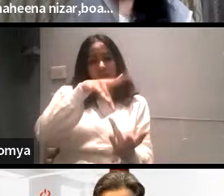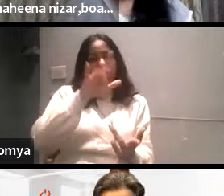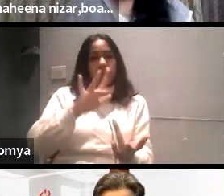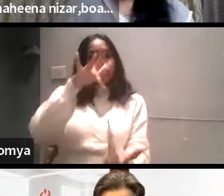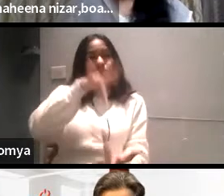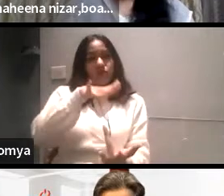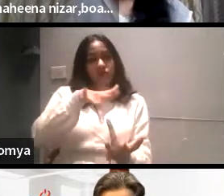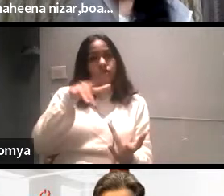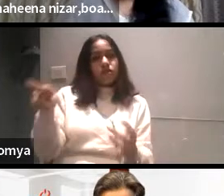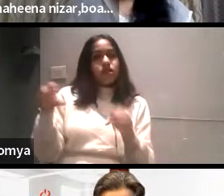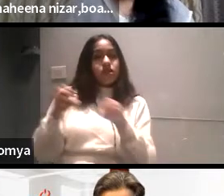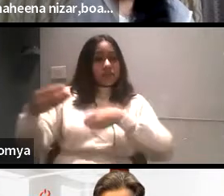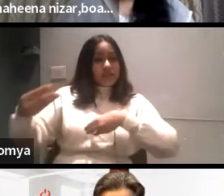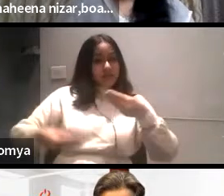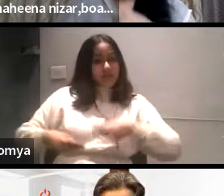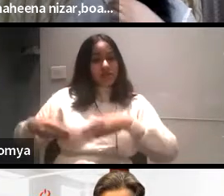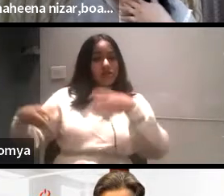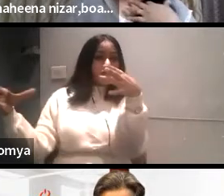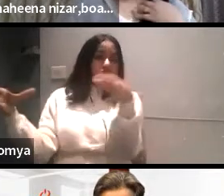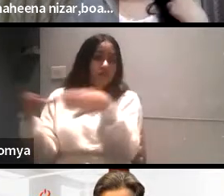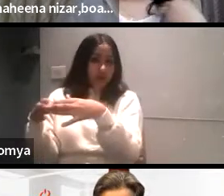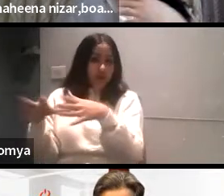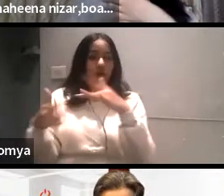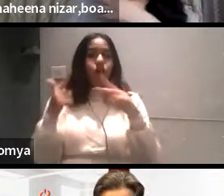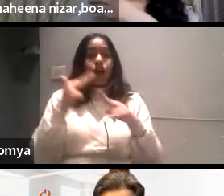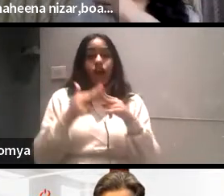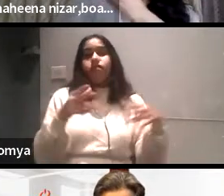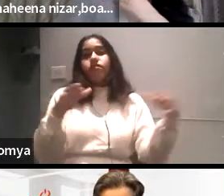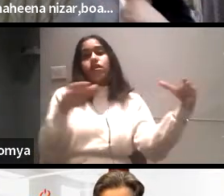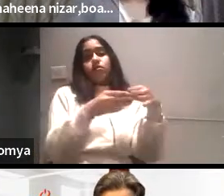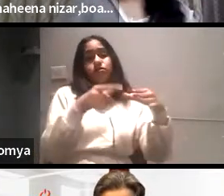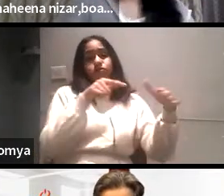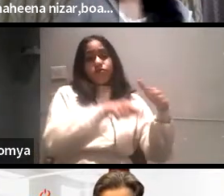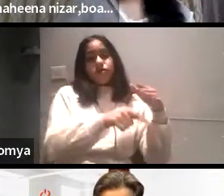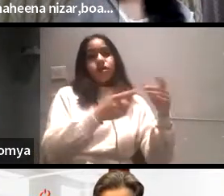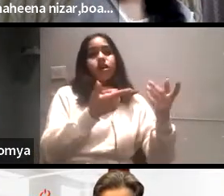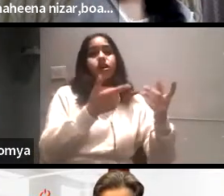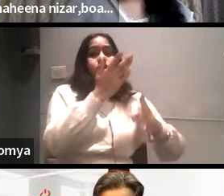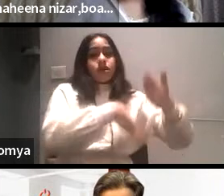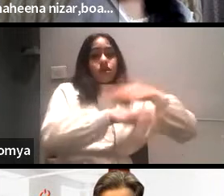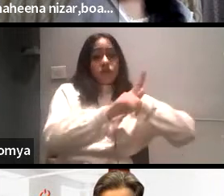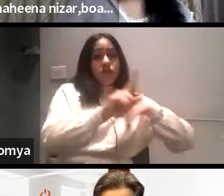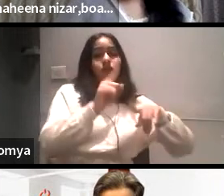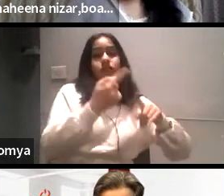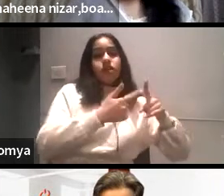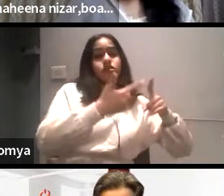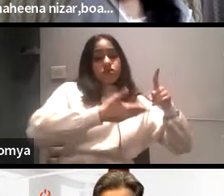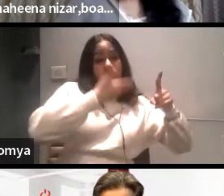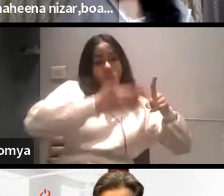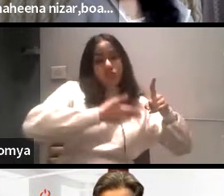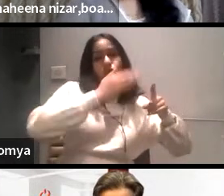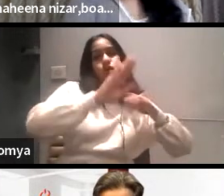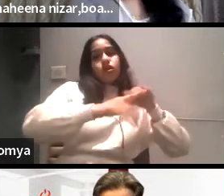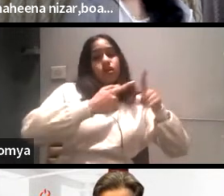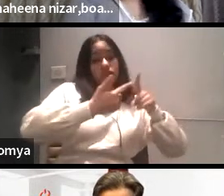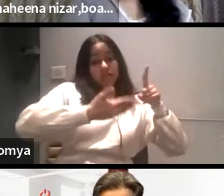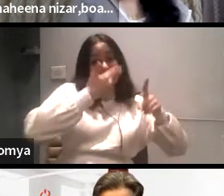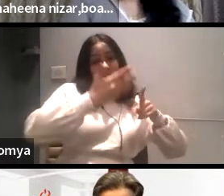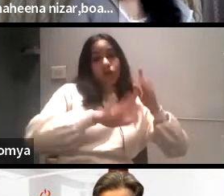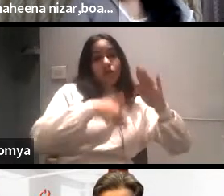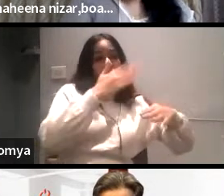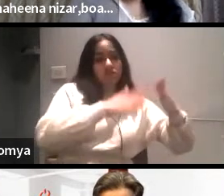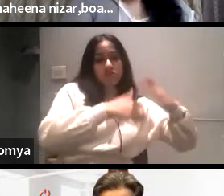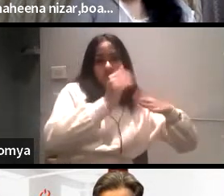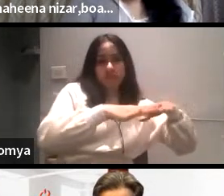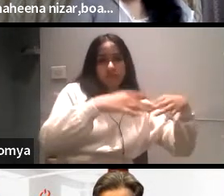community and people with disability, enhancing their skills and then getting them employed into the